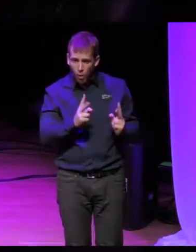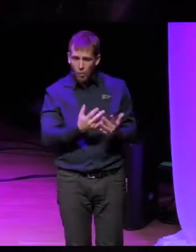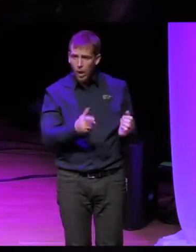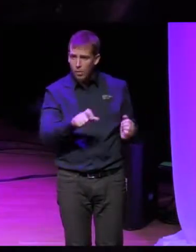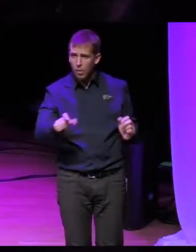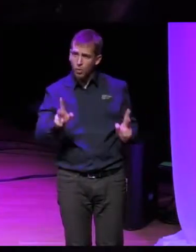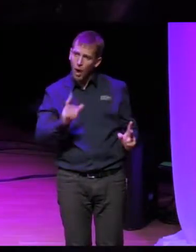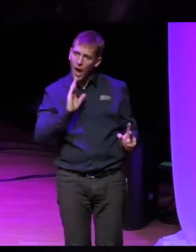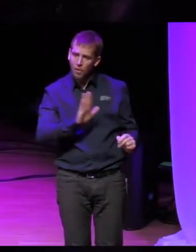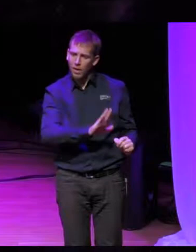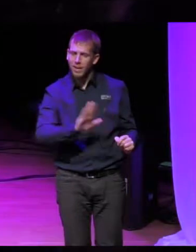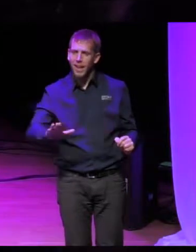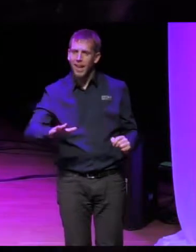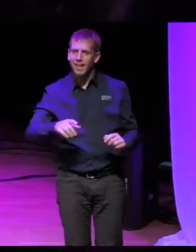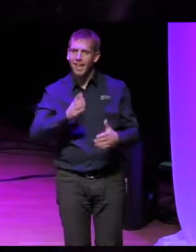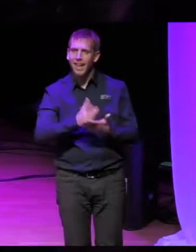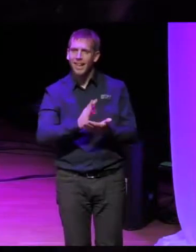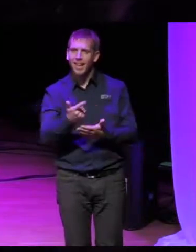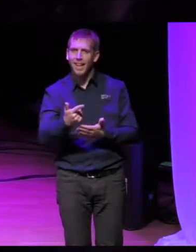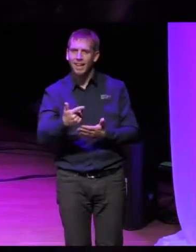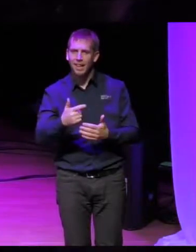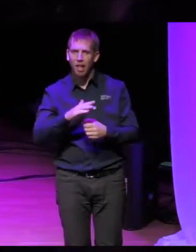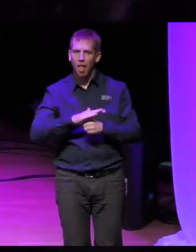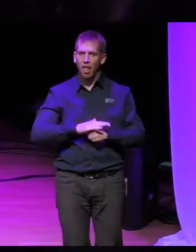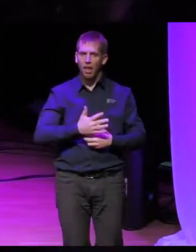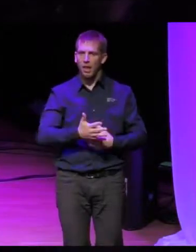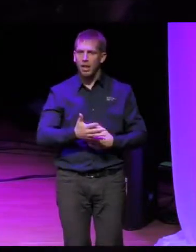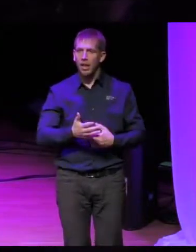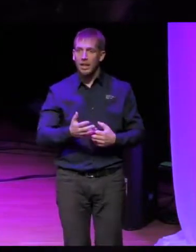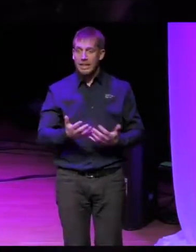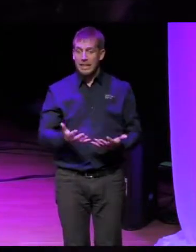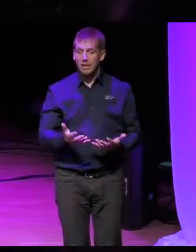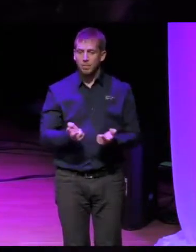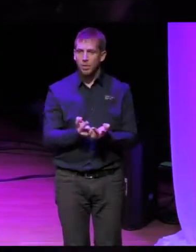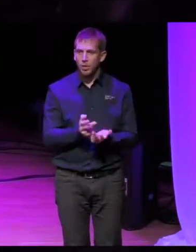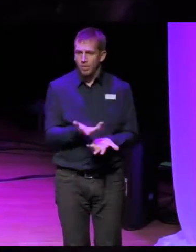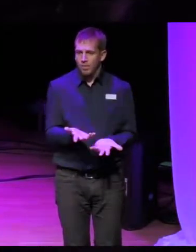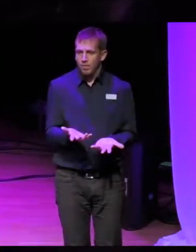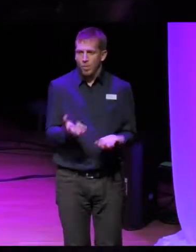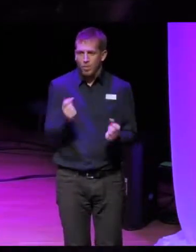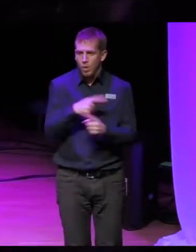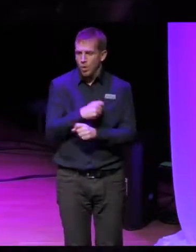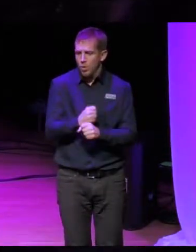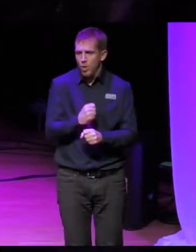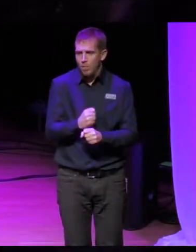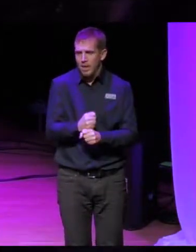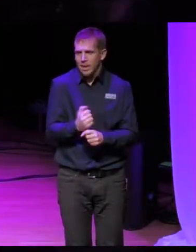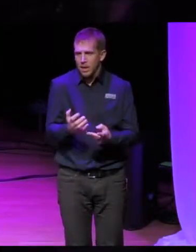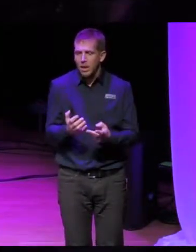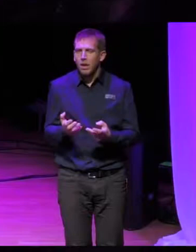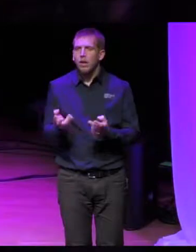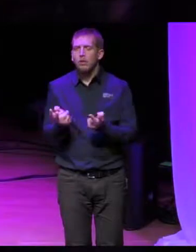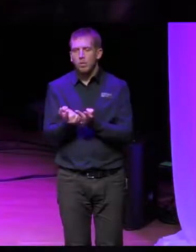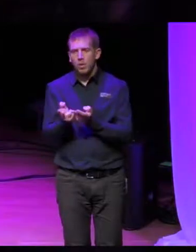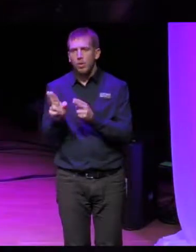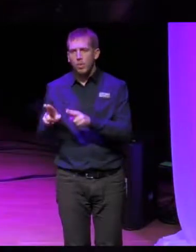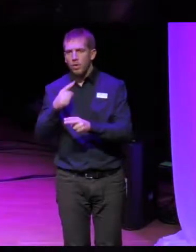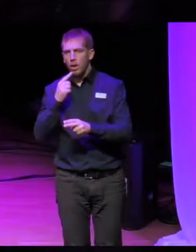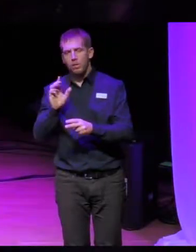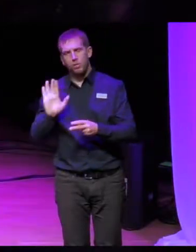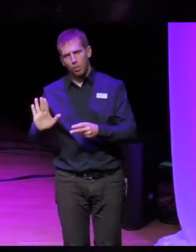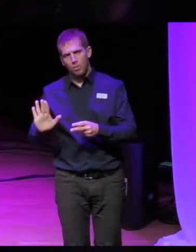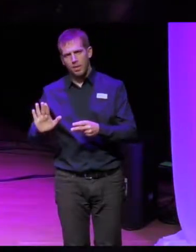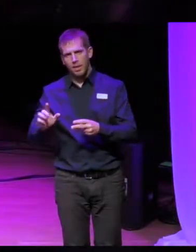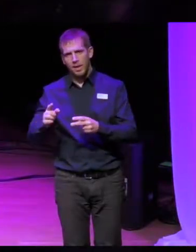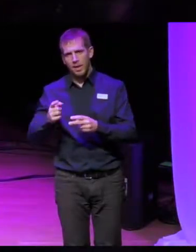invoked, and the likelihood of success is on their side, that the law is enjoined. And there